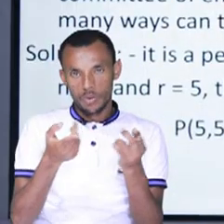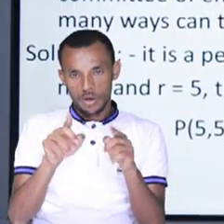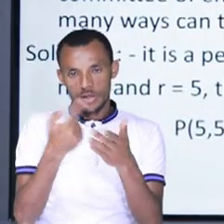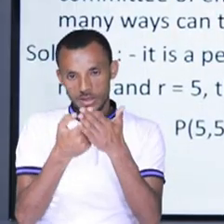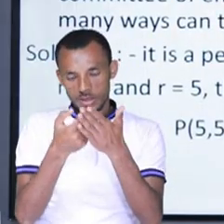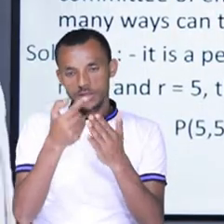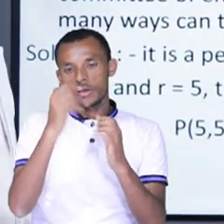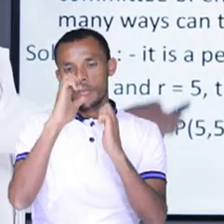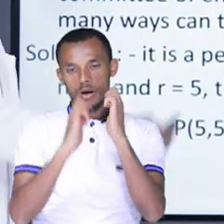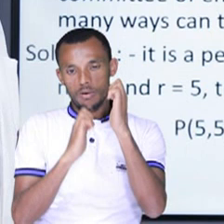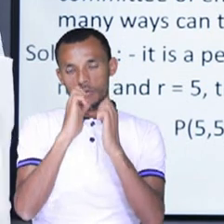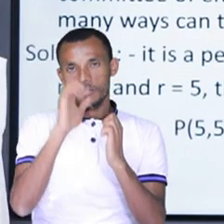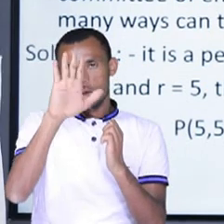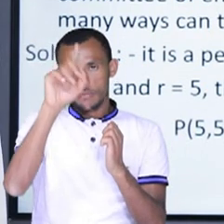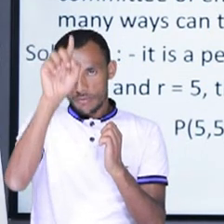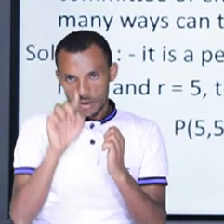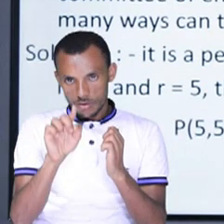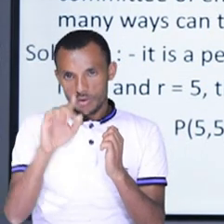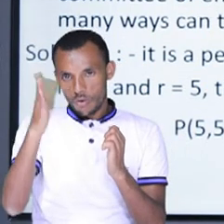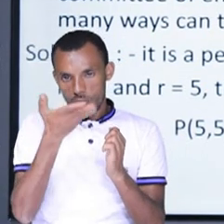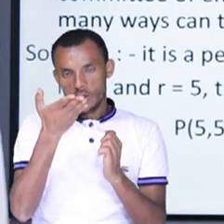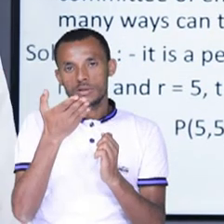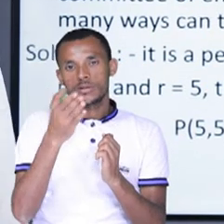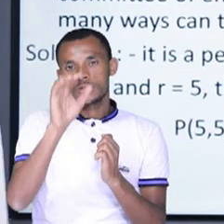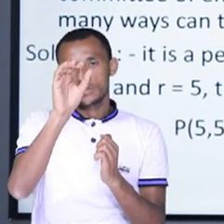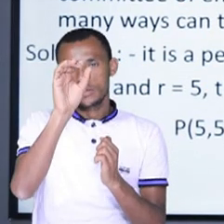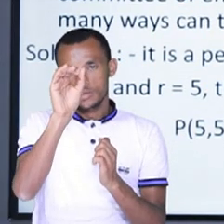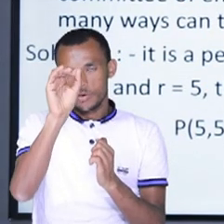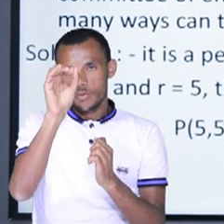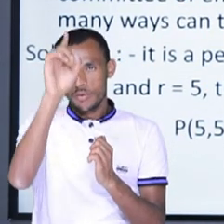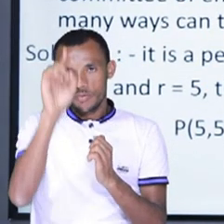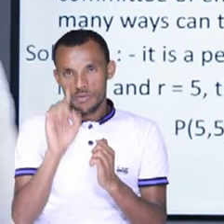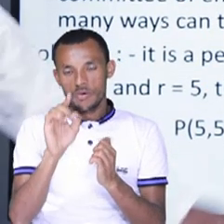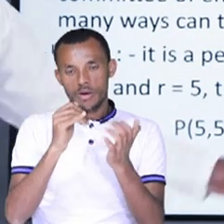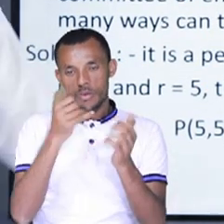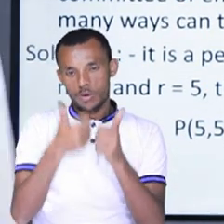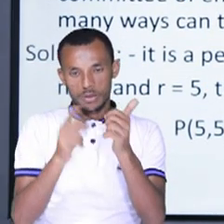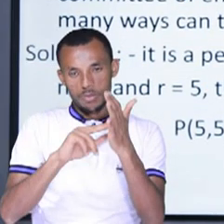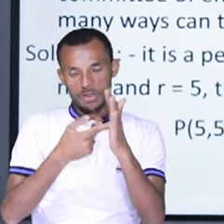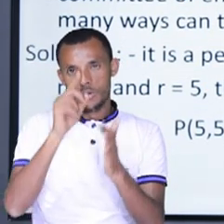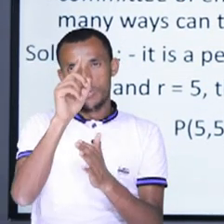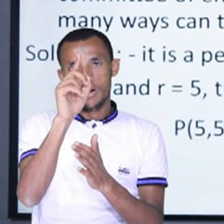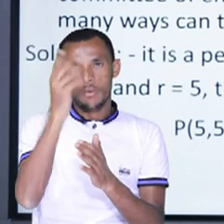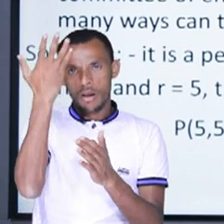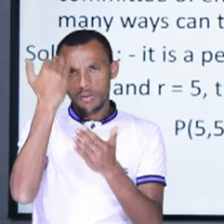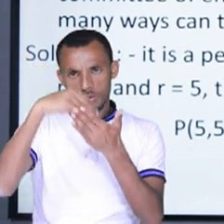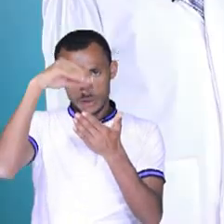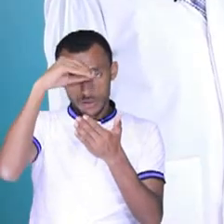one is evaluated, 5 factorial over 0 factorial, which means 1, as we have defined